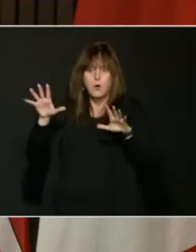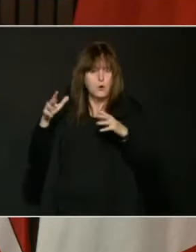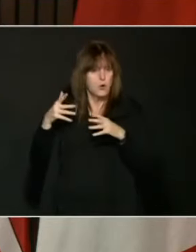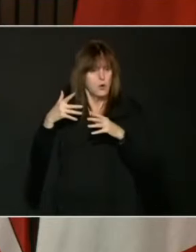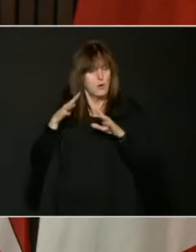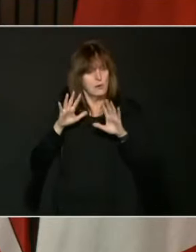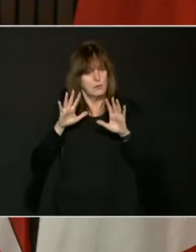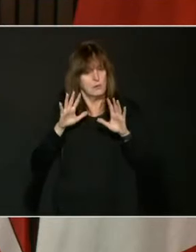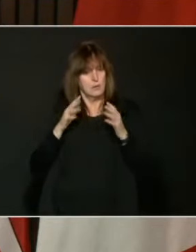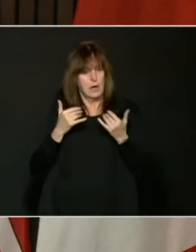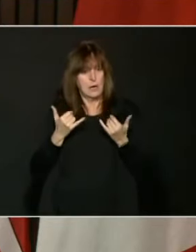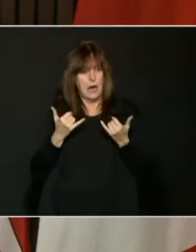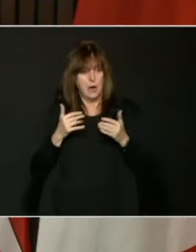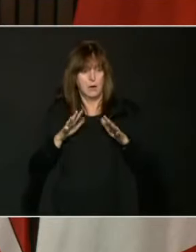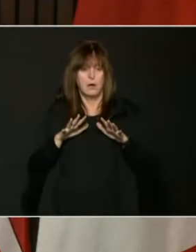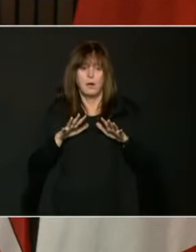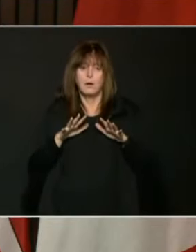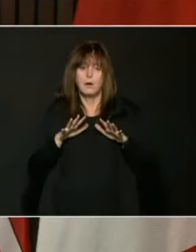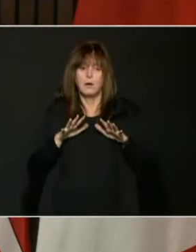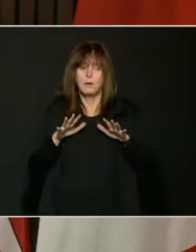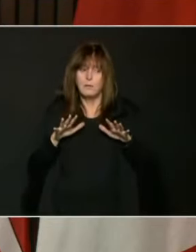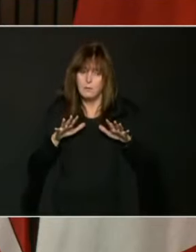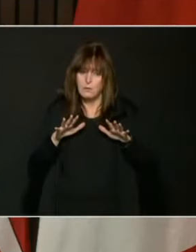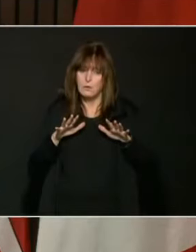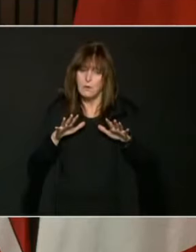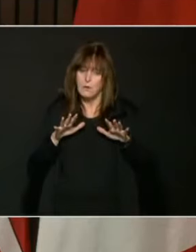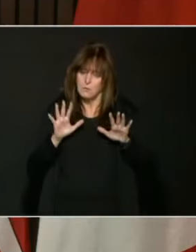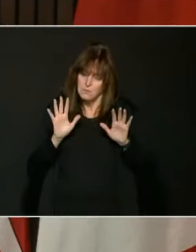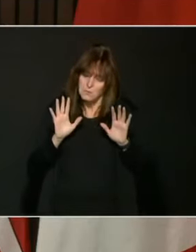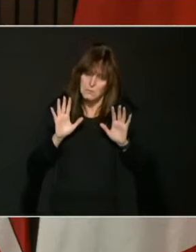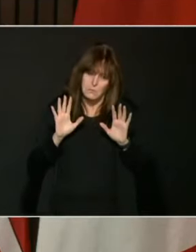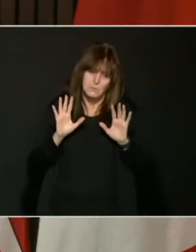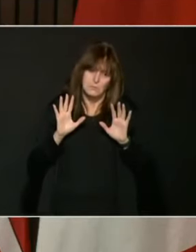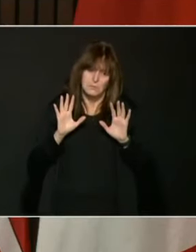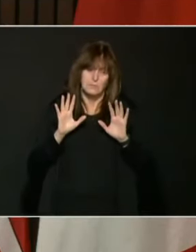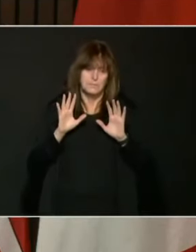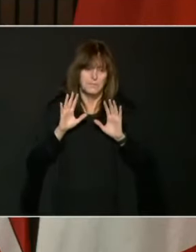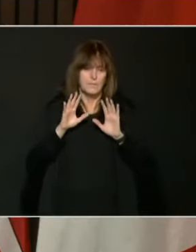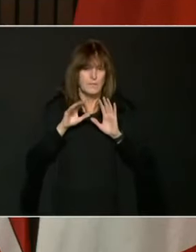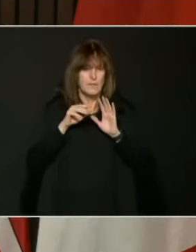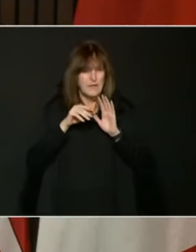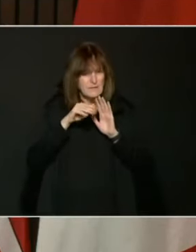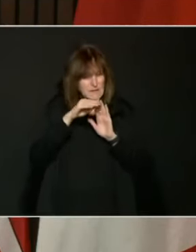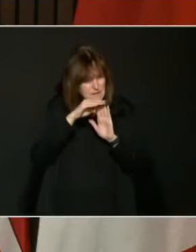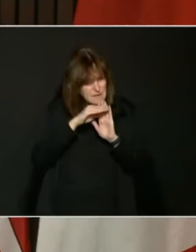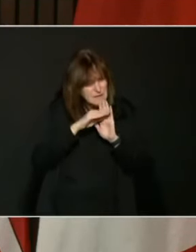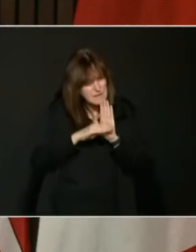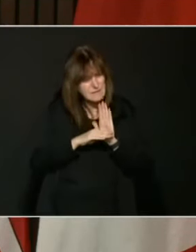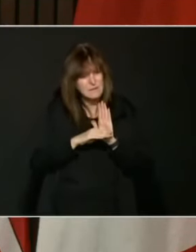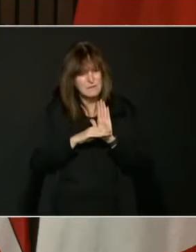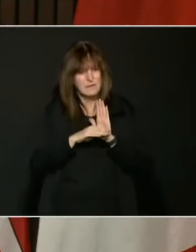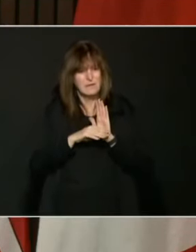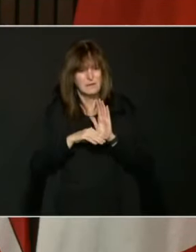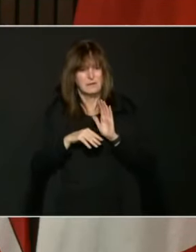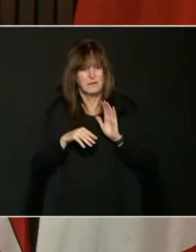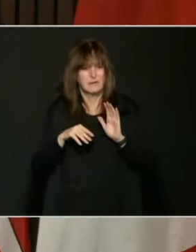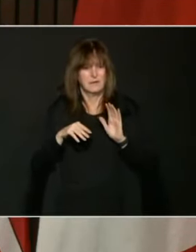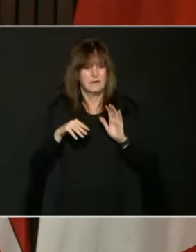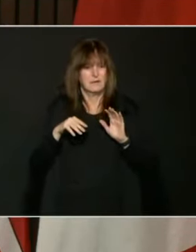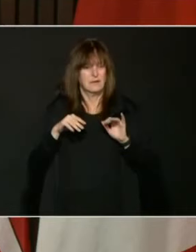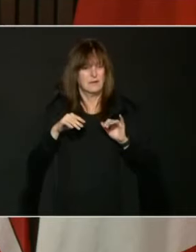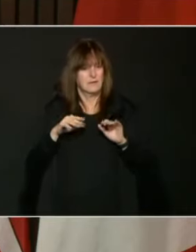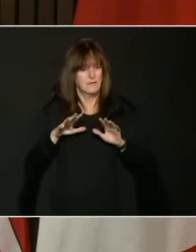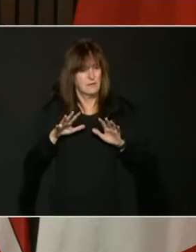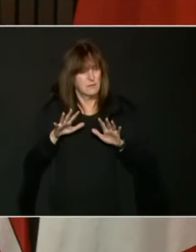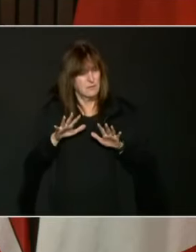seeing right now, and as we're starting to see in other jurisdictions that have maintained public health measures, it's a slower spread, a slower increase in the percentage of